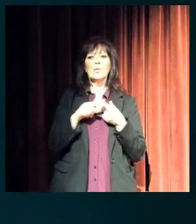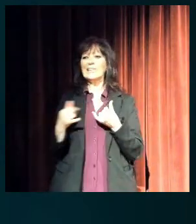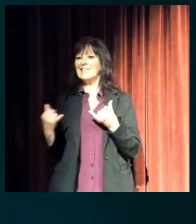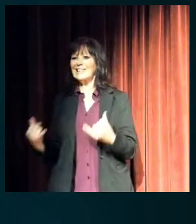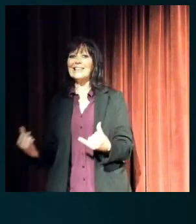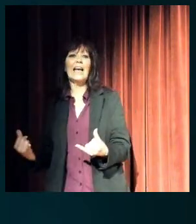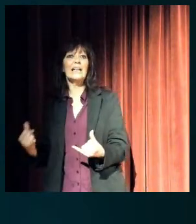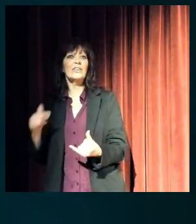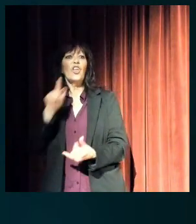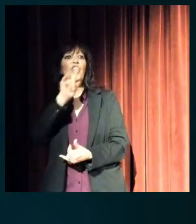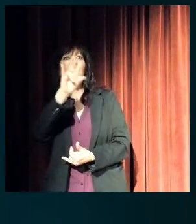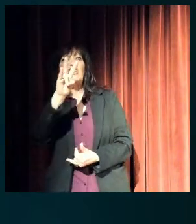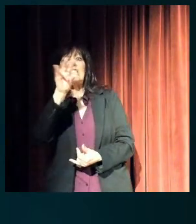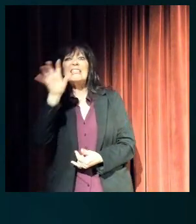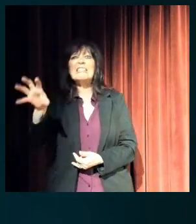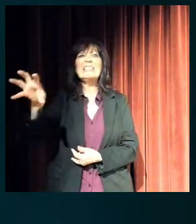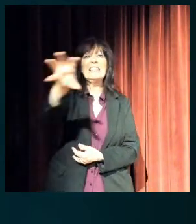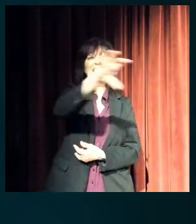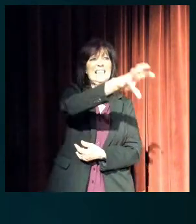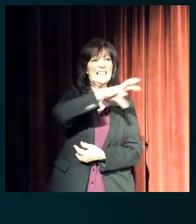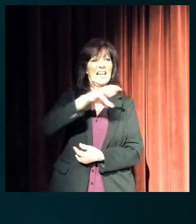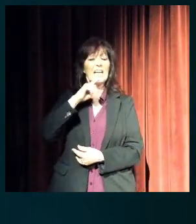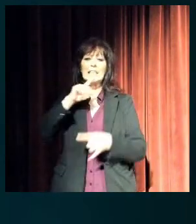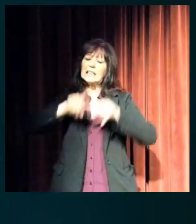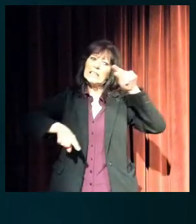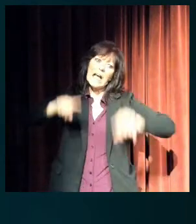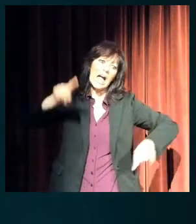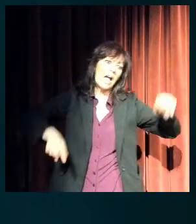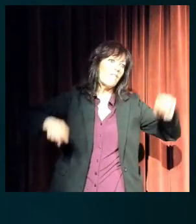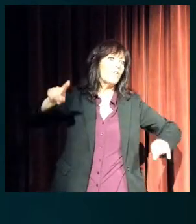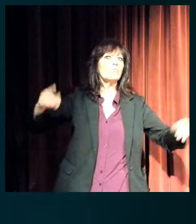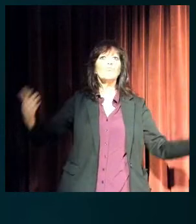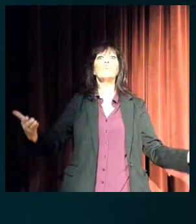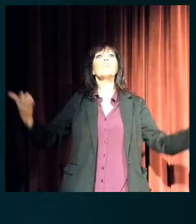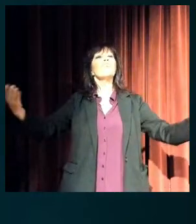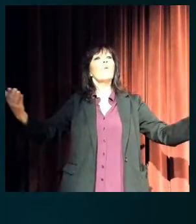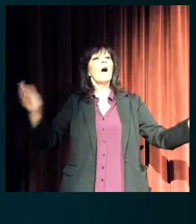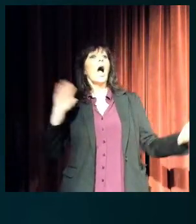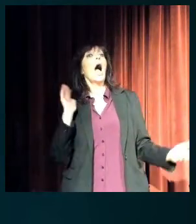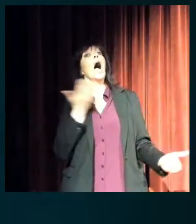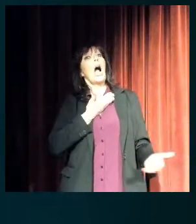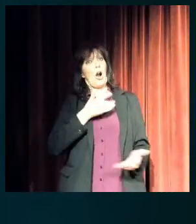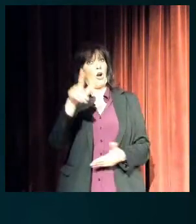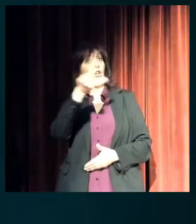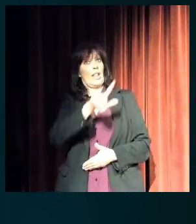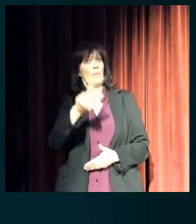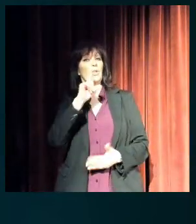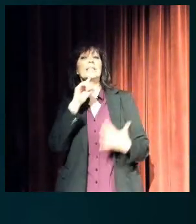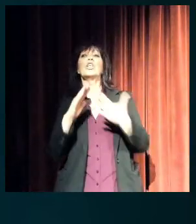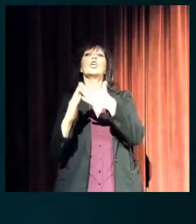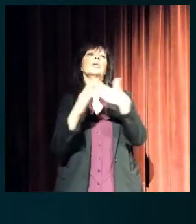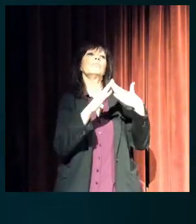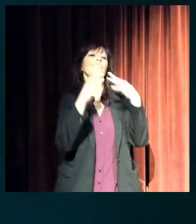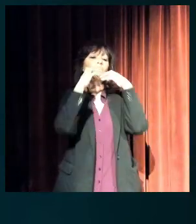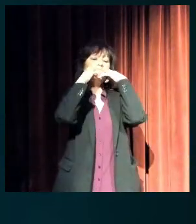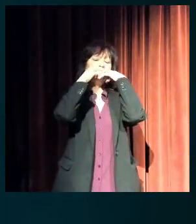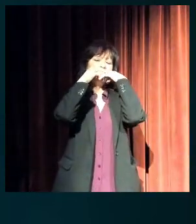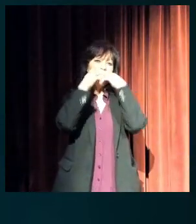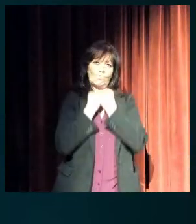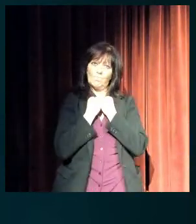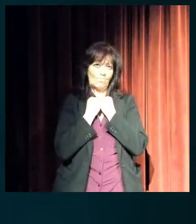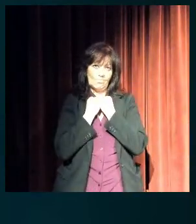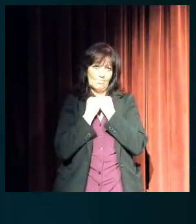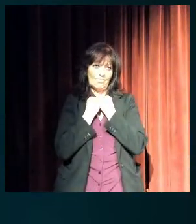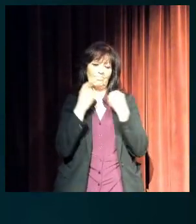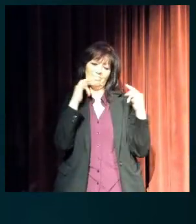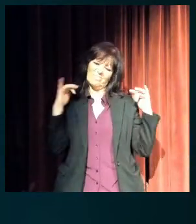today's 37 branches and widely diverse offerings, our library has been the community's beloved heart